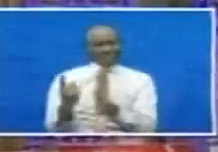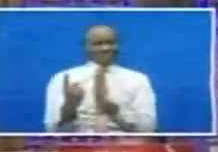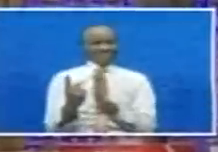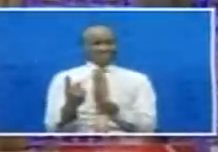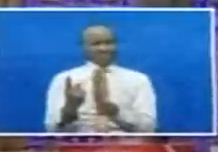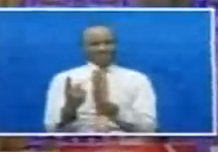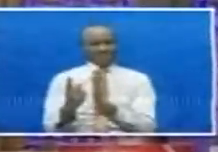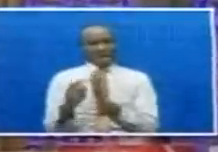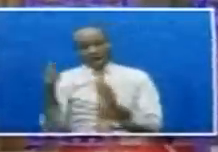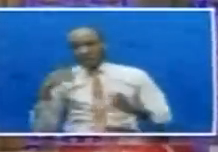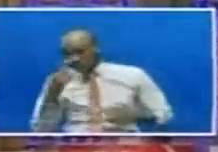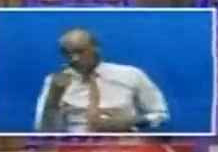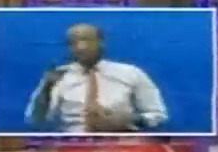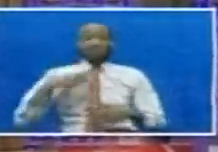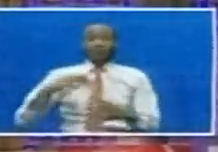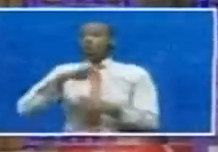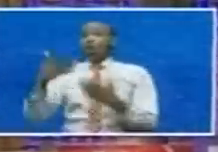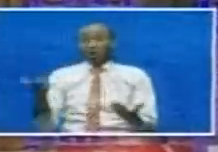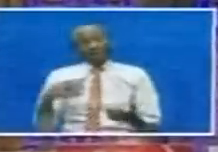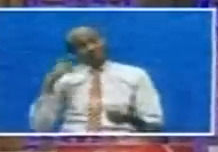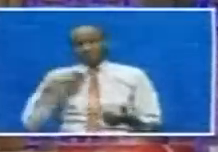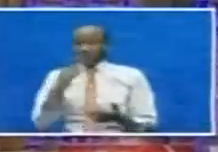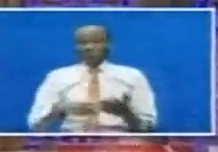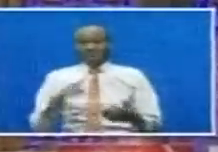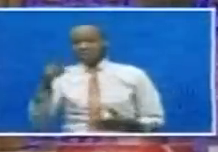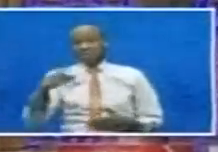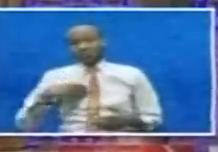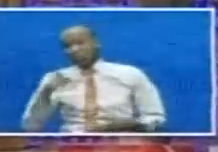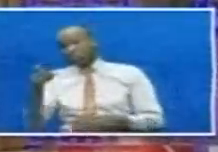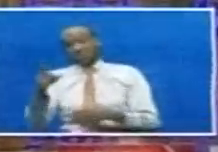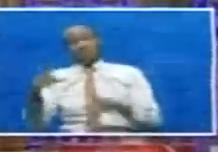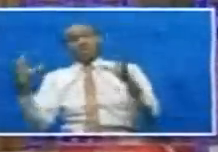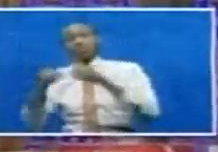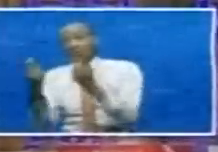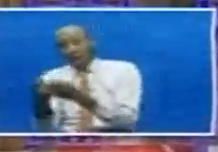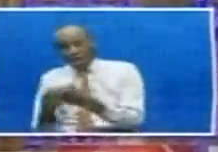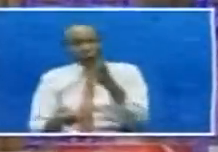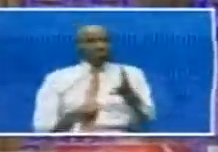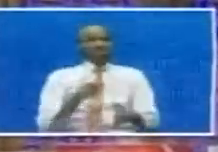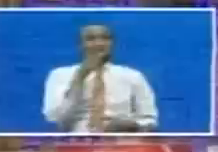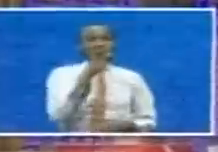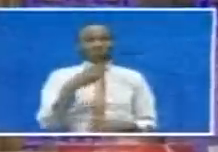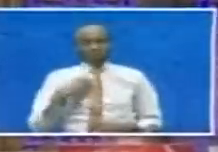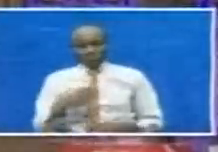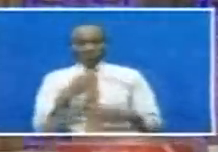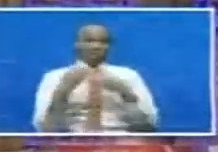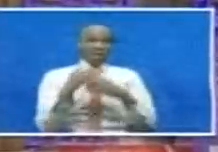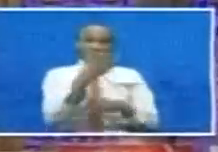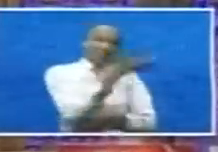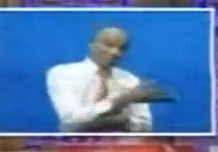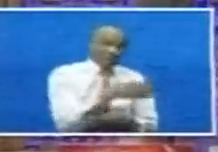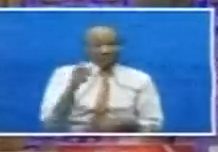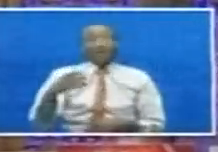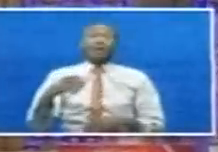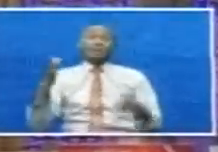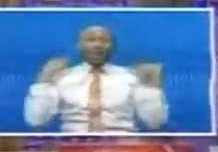oh, they're all from, you know, your neck of the woods, yeah, or, you know, Kabage's neck of the woods, yeah, or I saw Merus